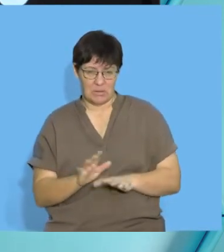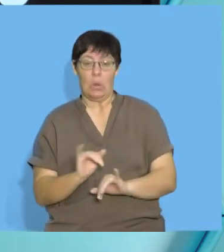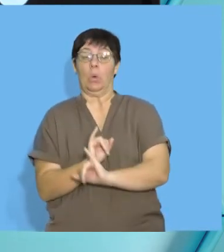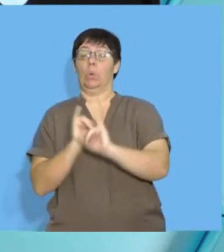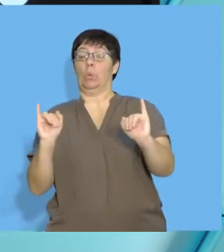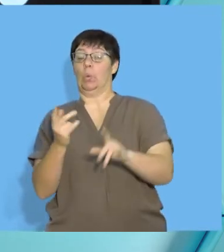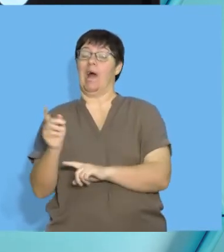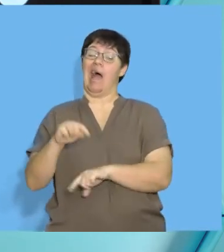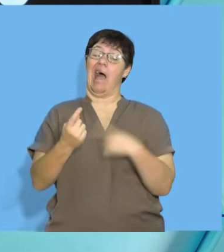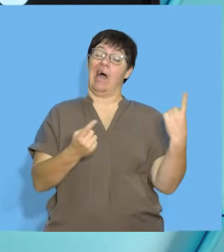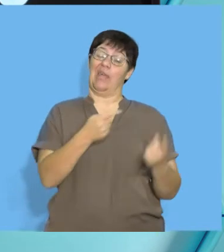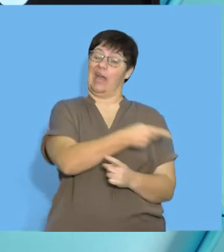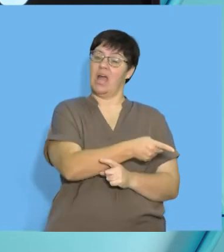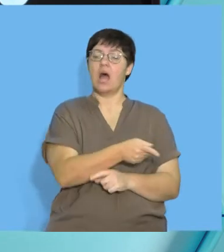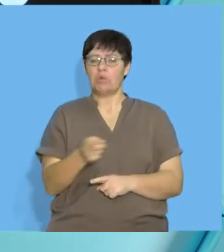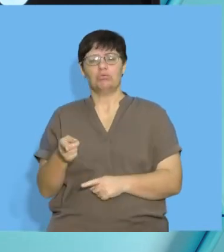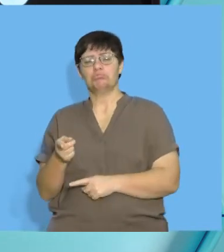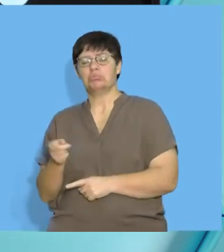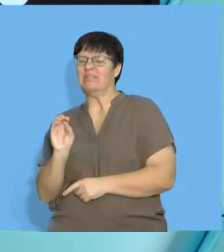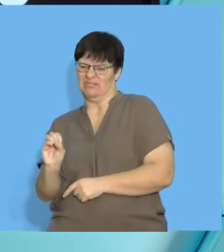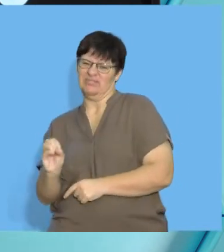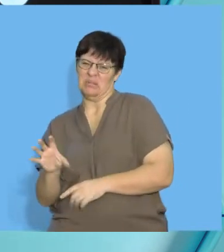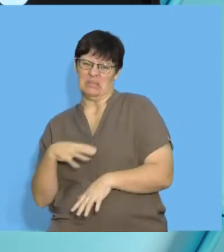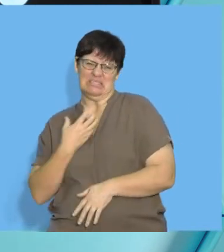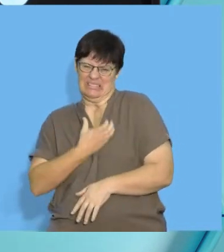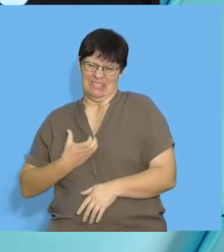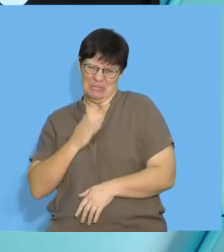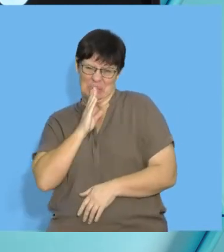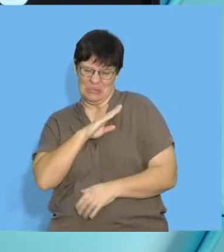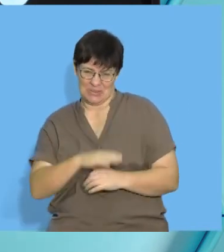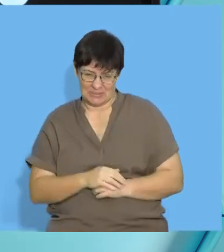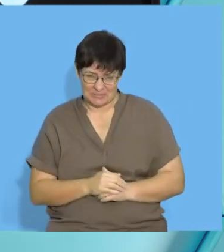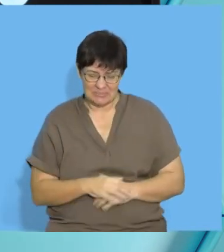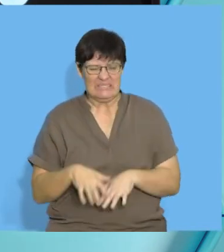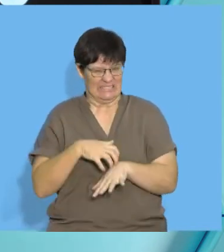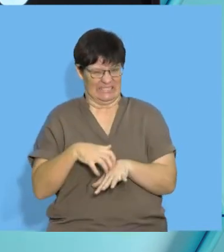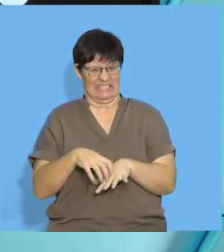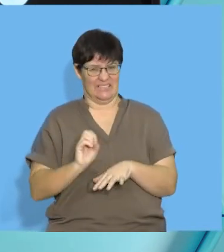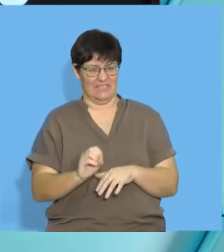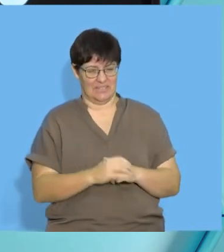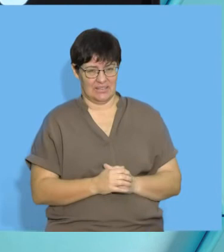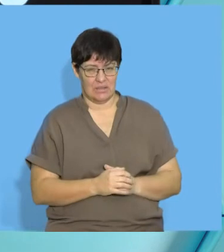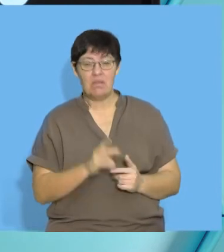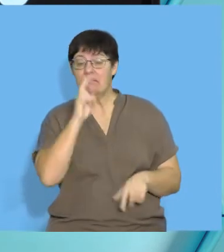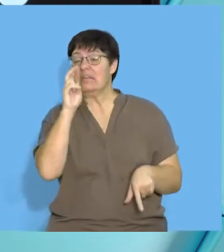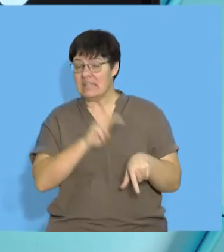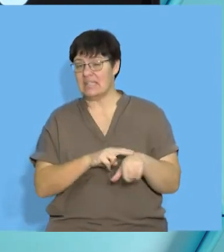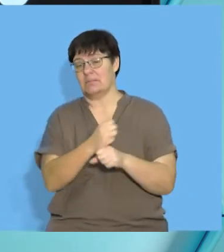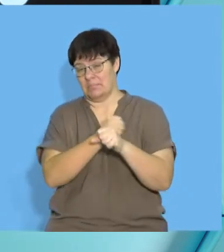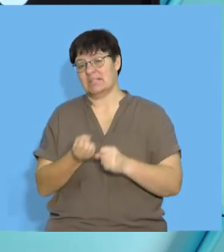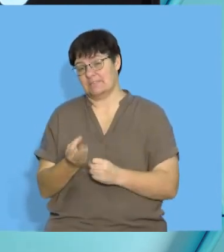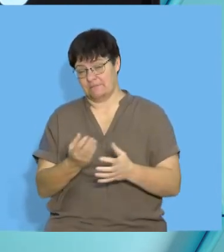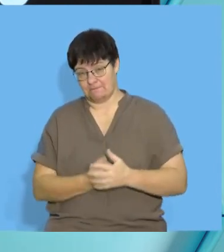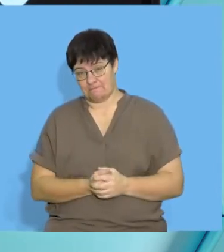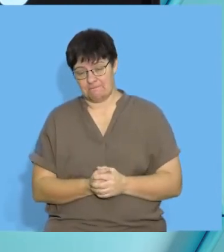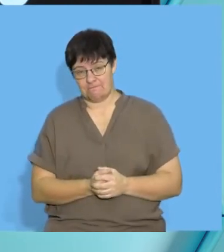than the diseases in our previous sections, but nonetheless might cause a bit of irritation and need to be treated. Okay, now